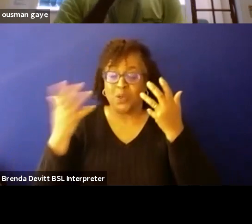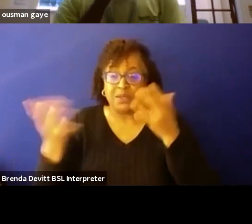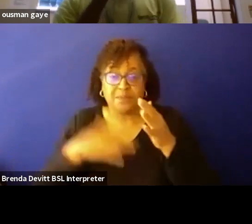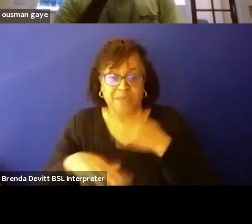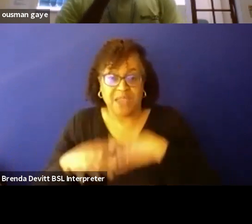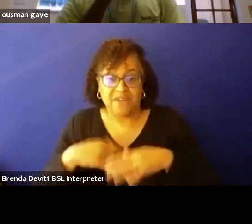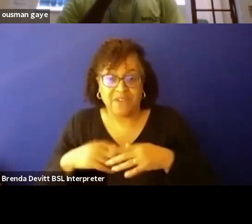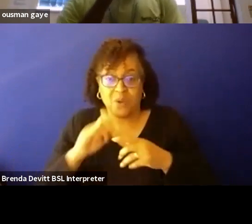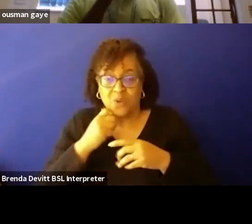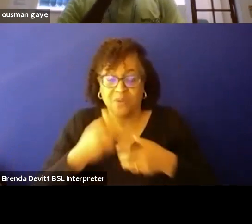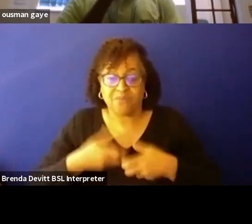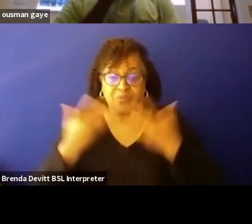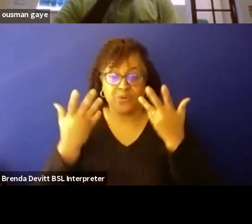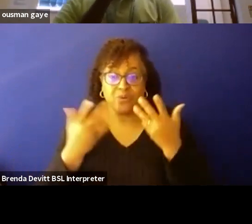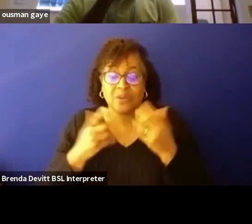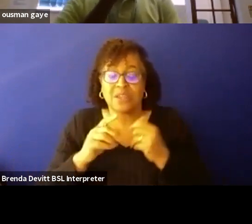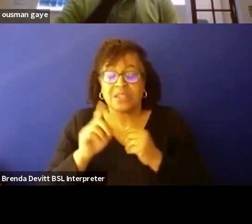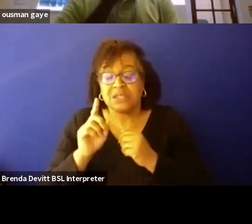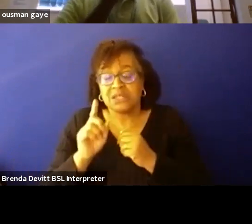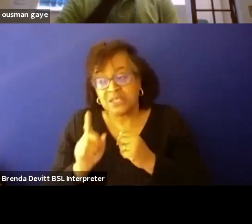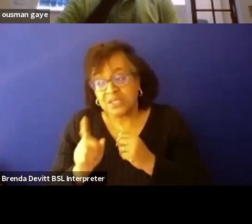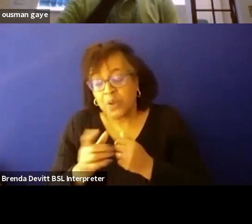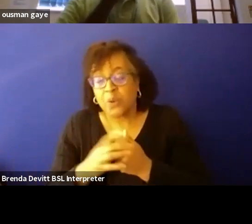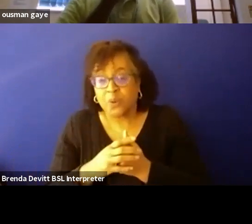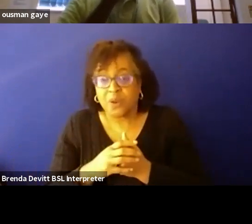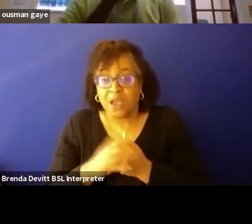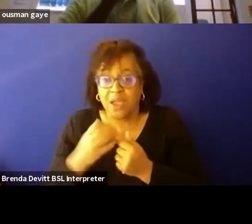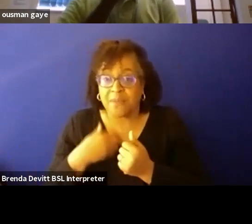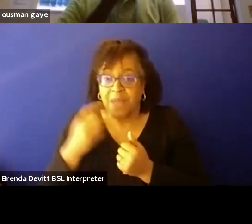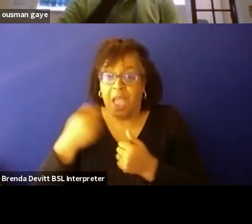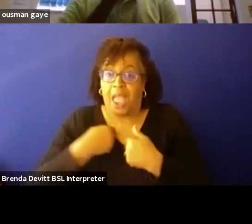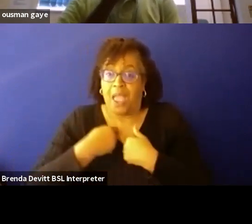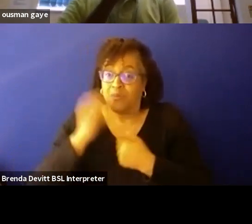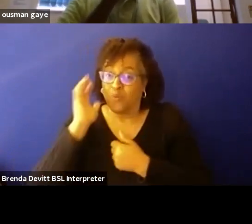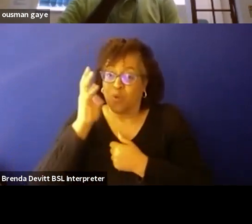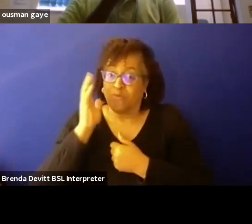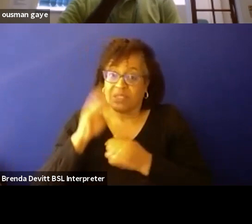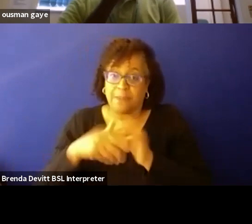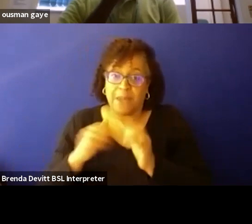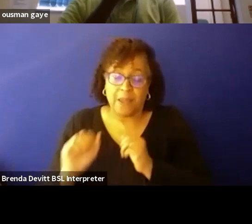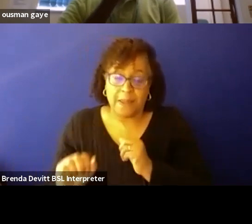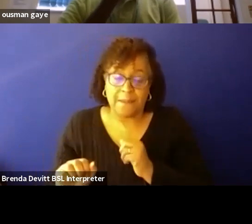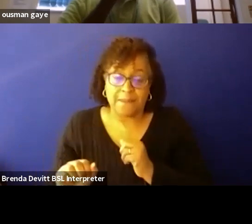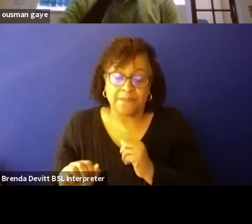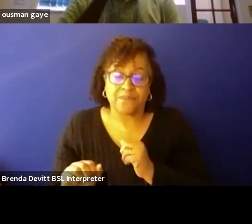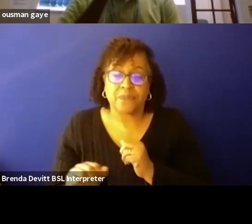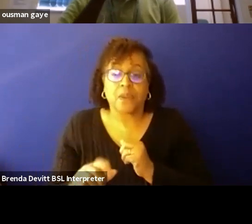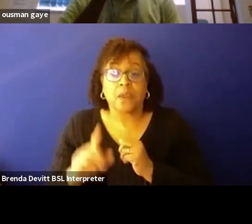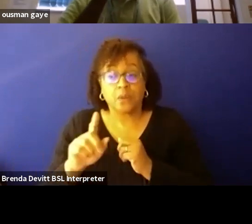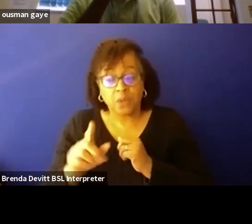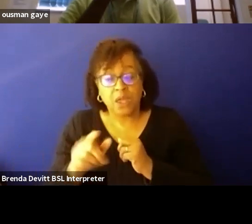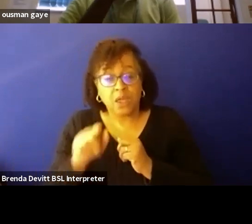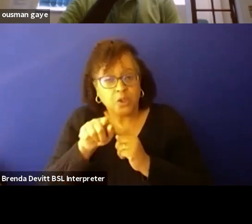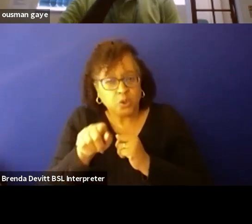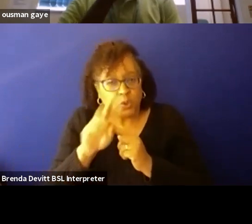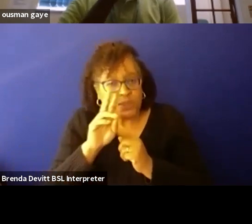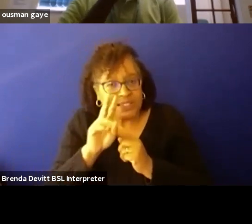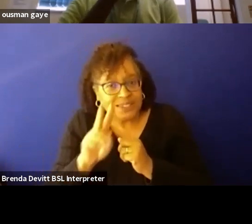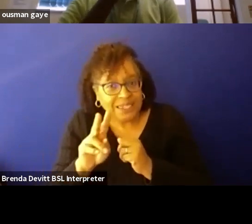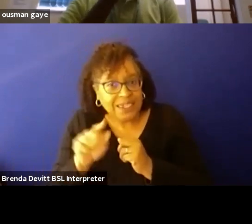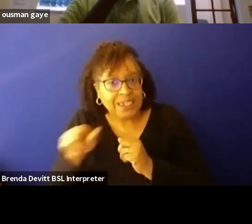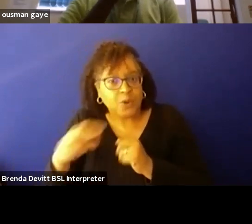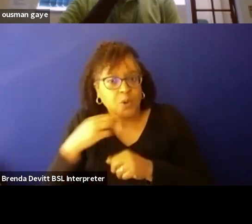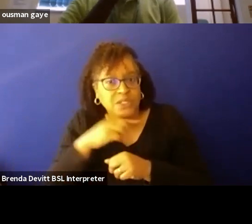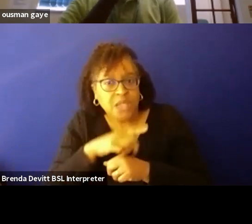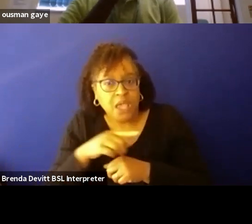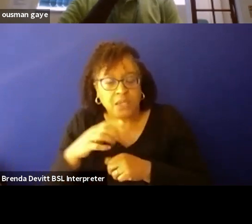there should be a partnership arrangement in place. If you're seeing those signs of anxiety, then, you know, writing to the school